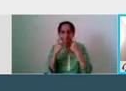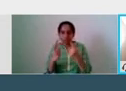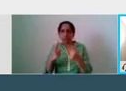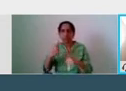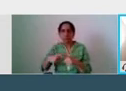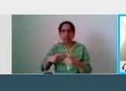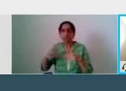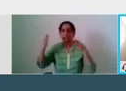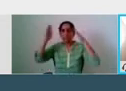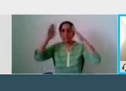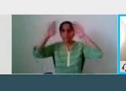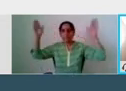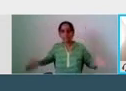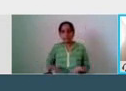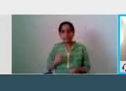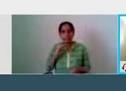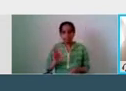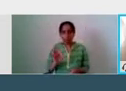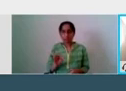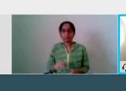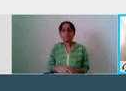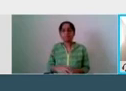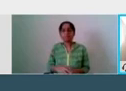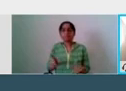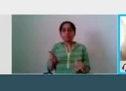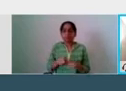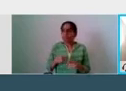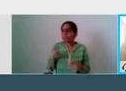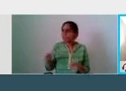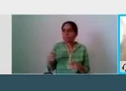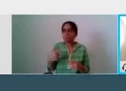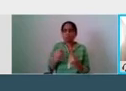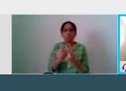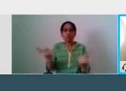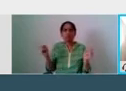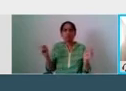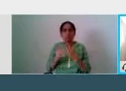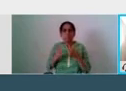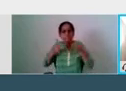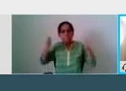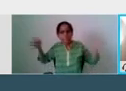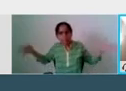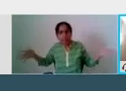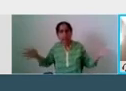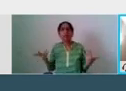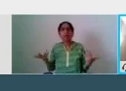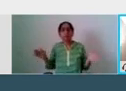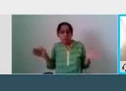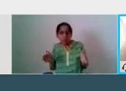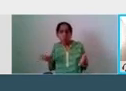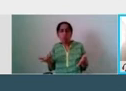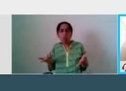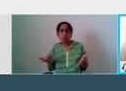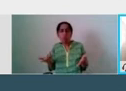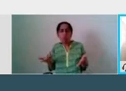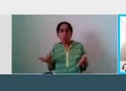spatial relations like how big this room is like how you know how far that uh let's say the temple is all